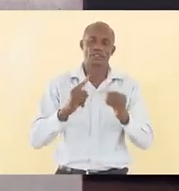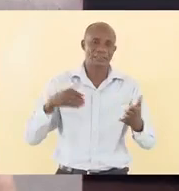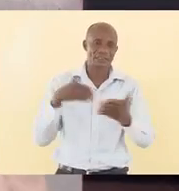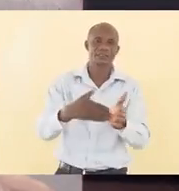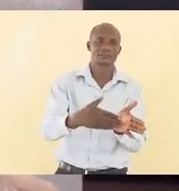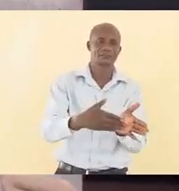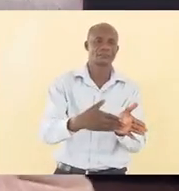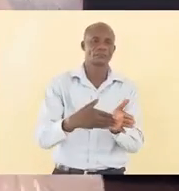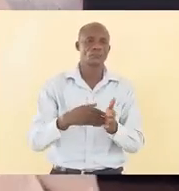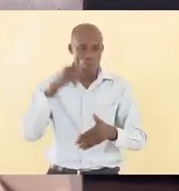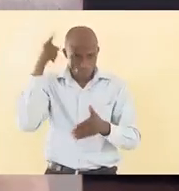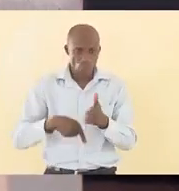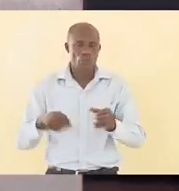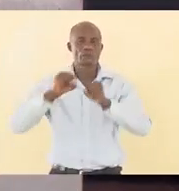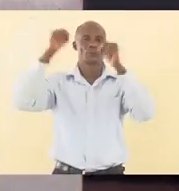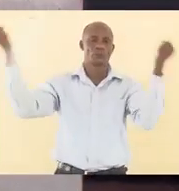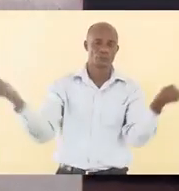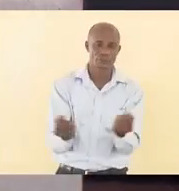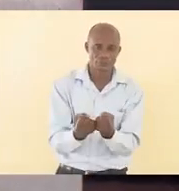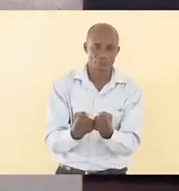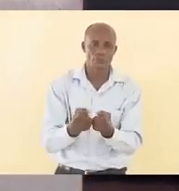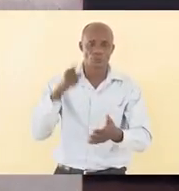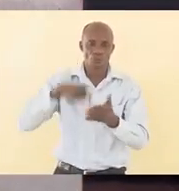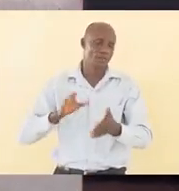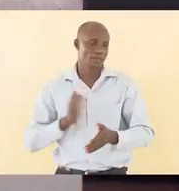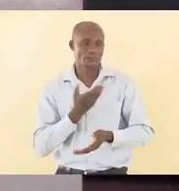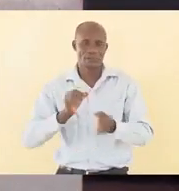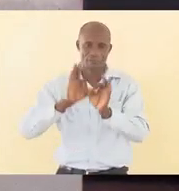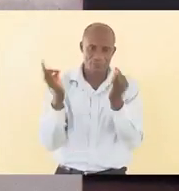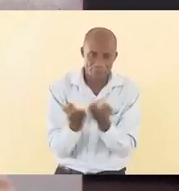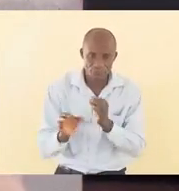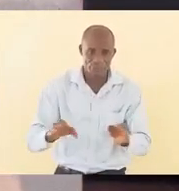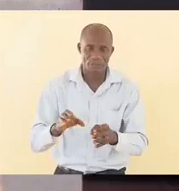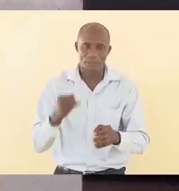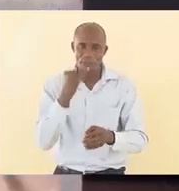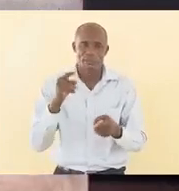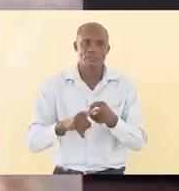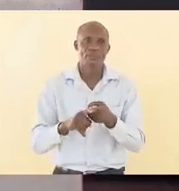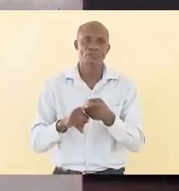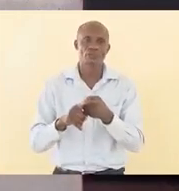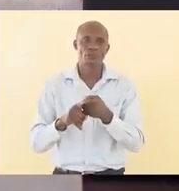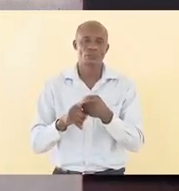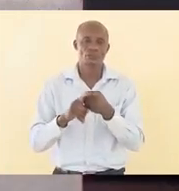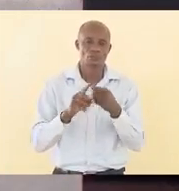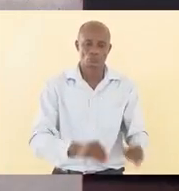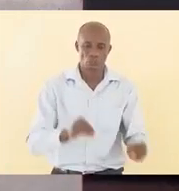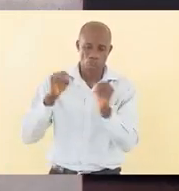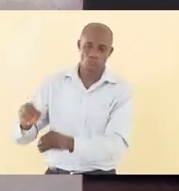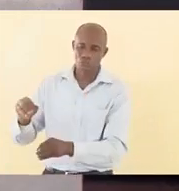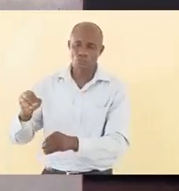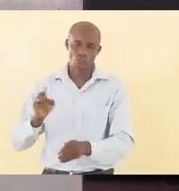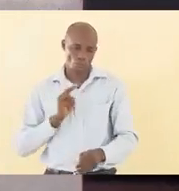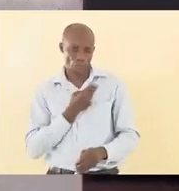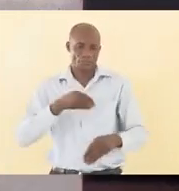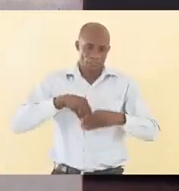the world, not of the world. What society does, what our families do, is to initiate us into